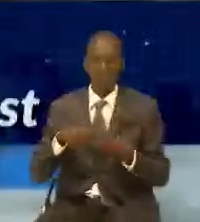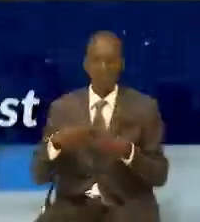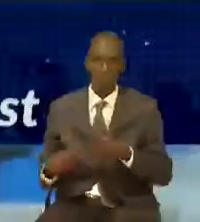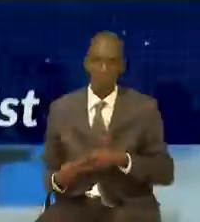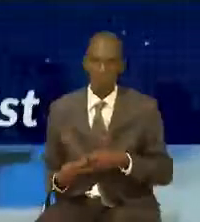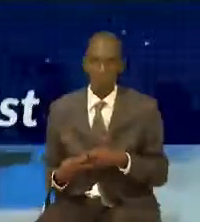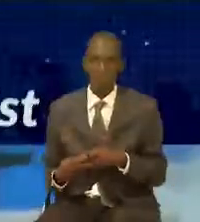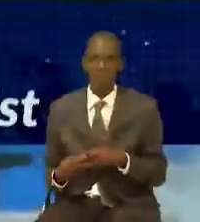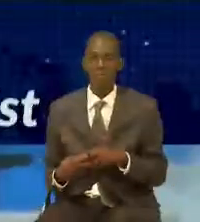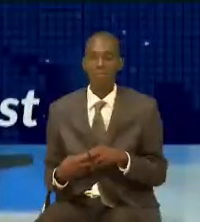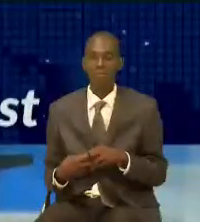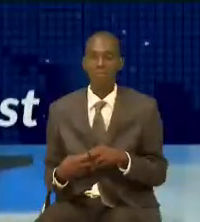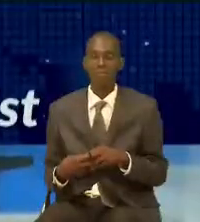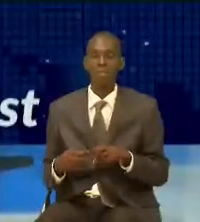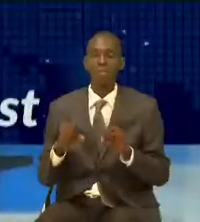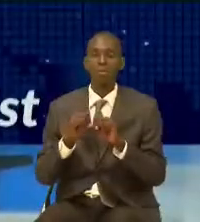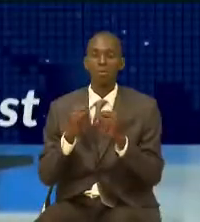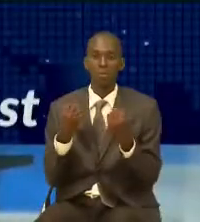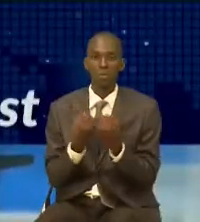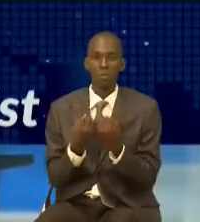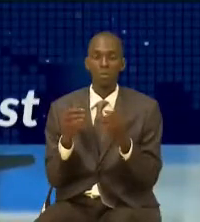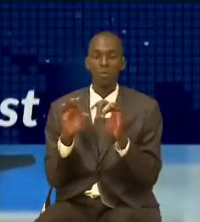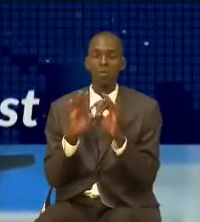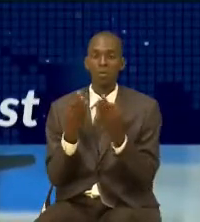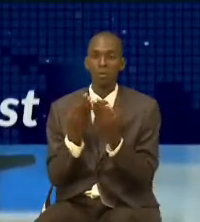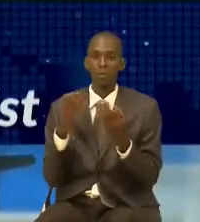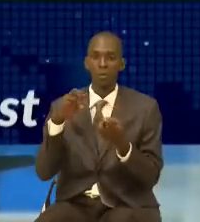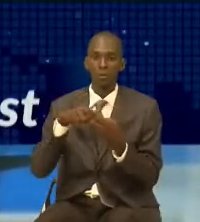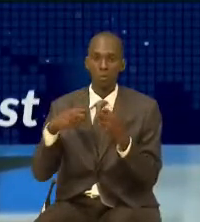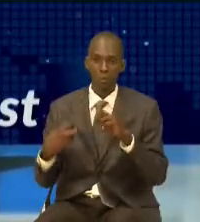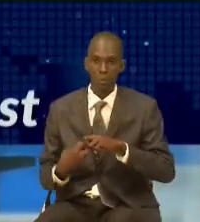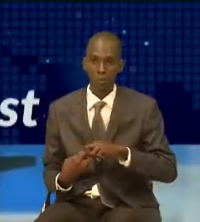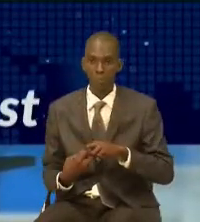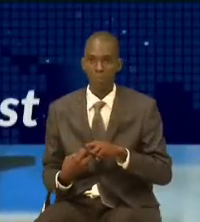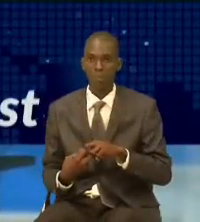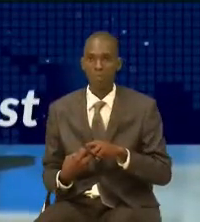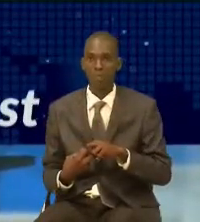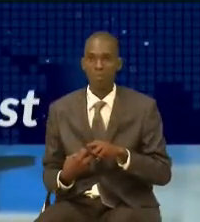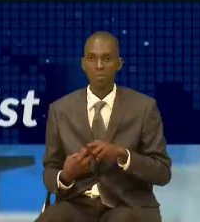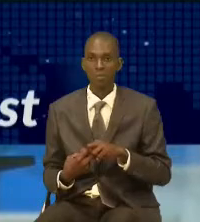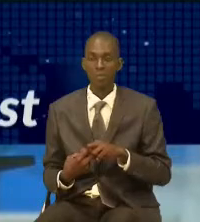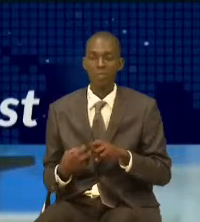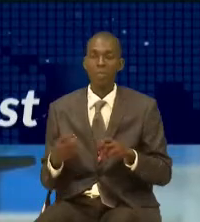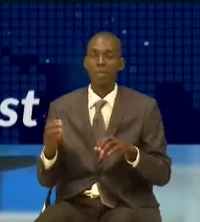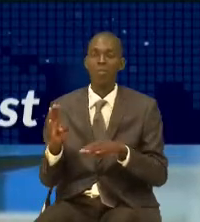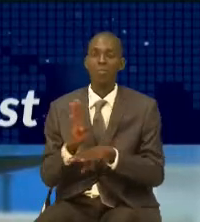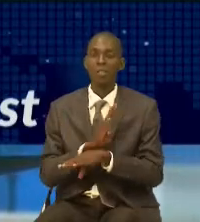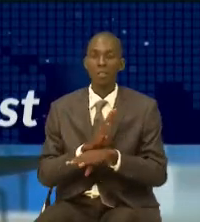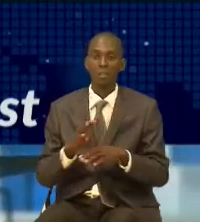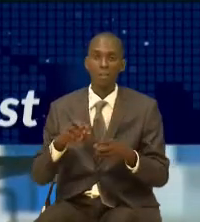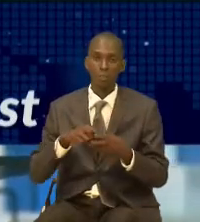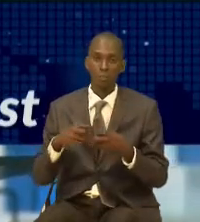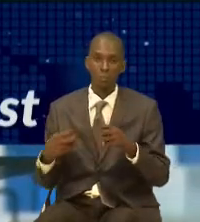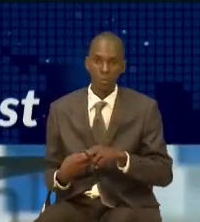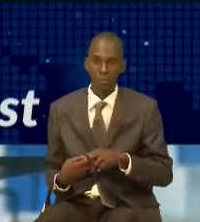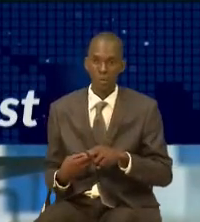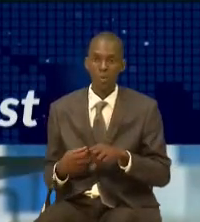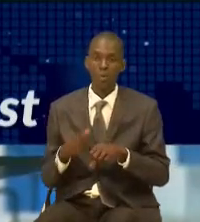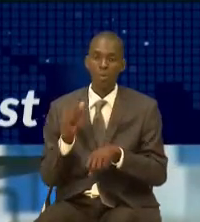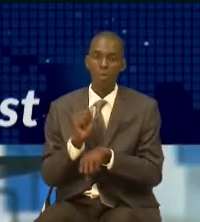social family family problem business work